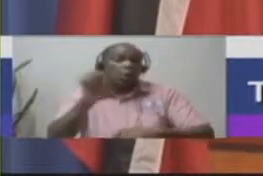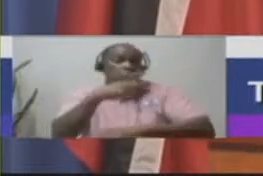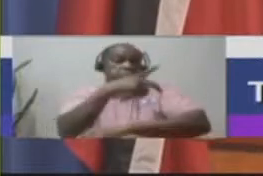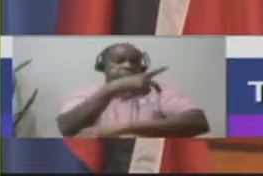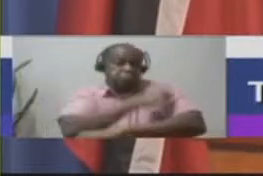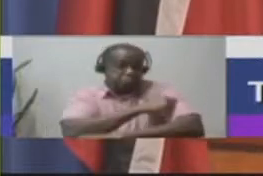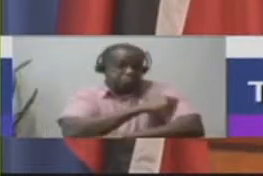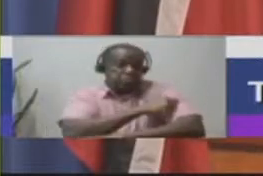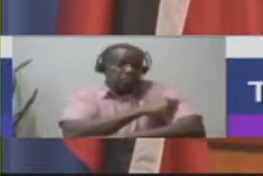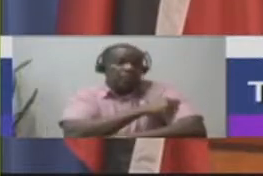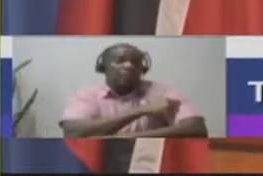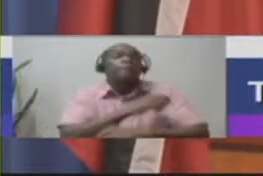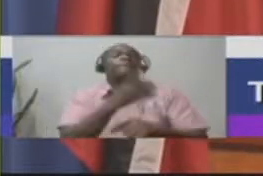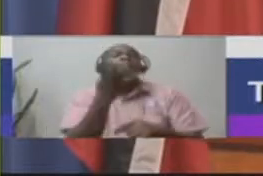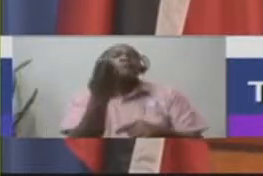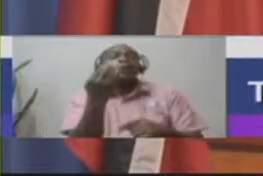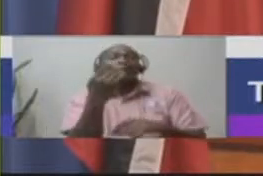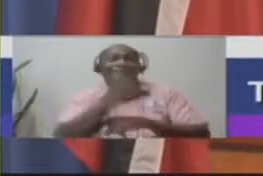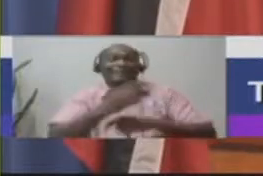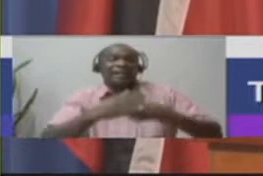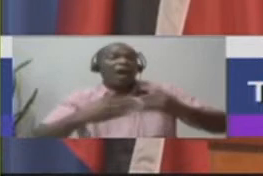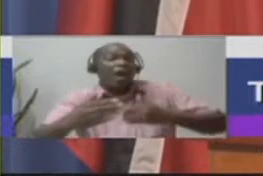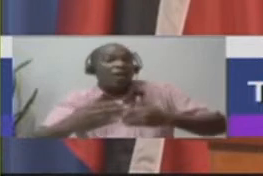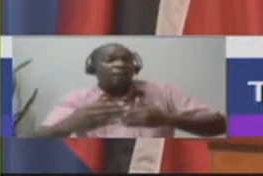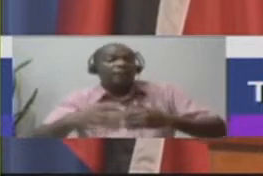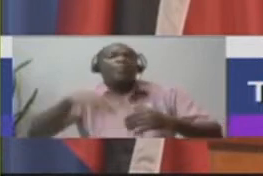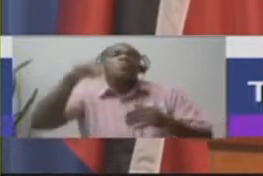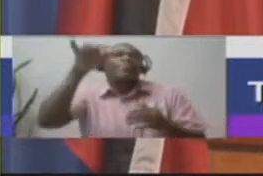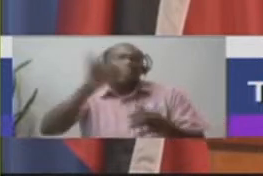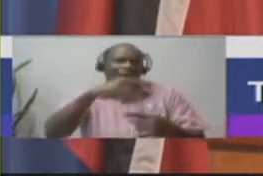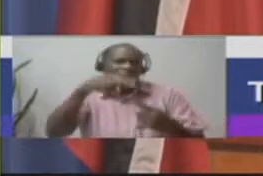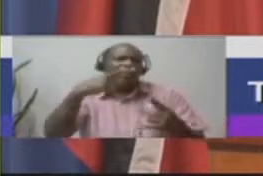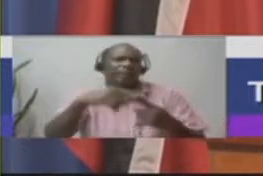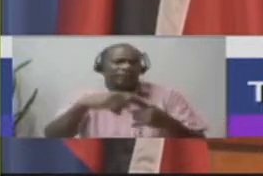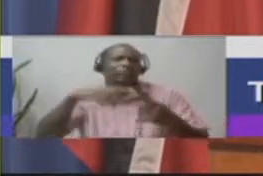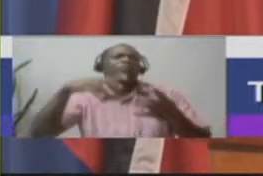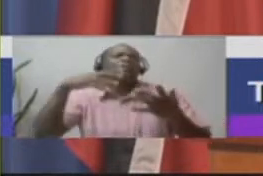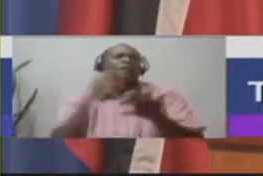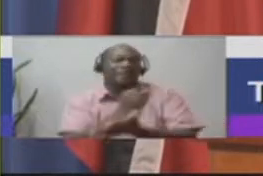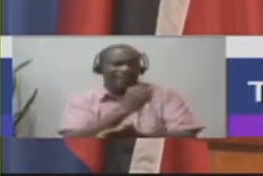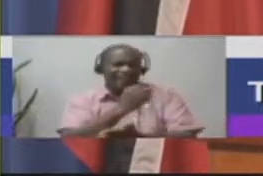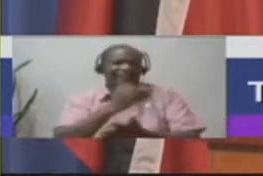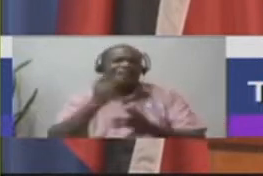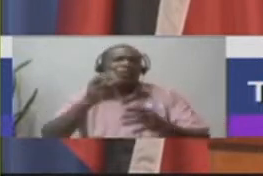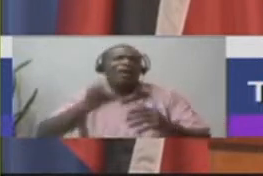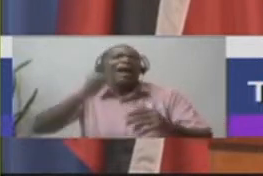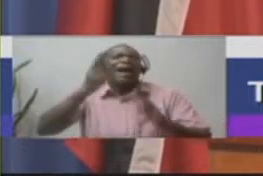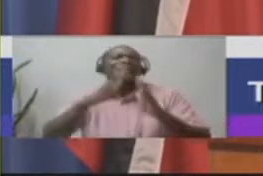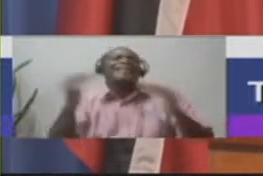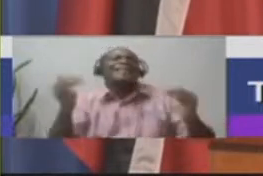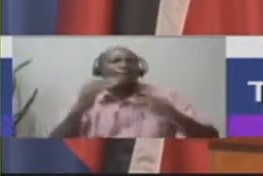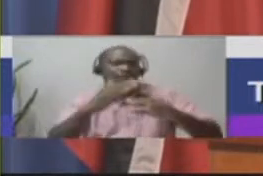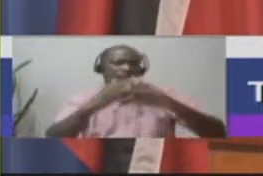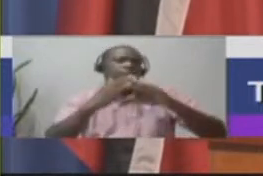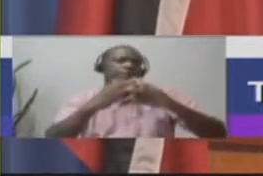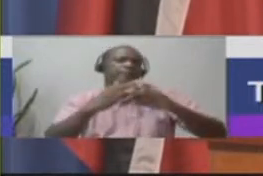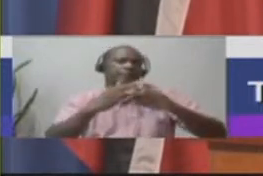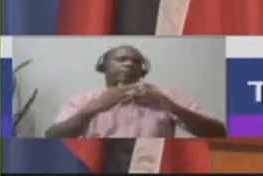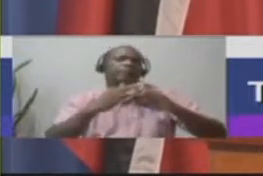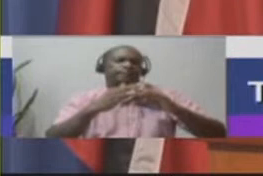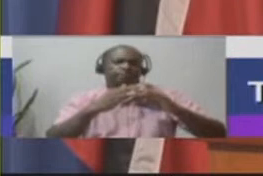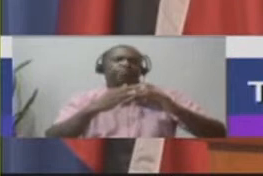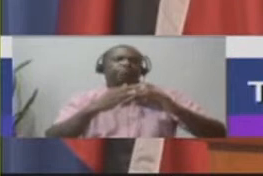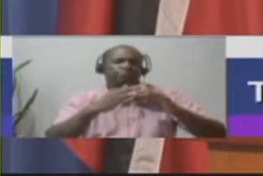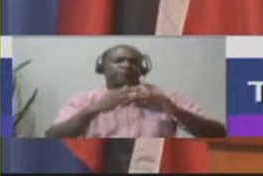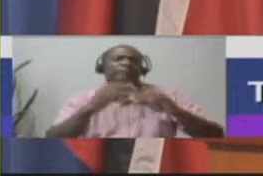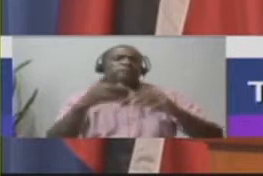your maximum efficacy, as is based on the trials, which is the phase 3 trials. And what vaccines are really built to do is prevent 2 things